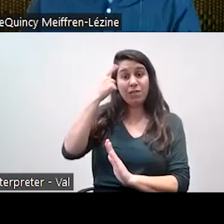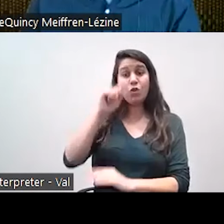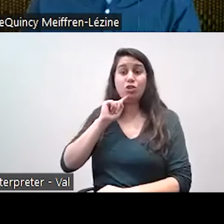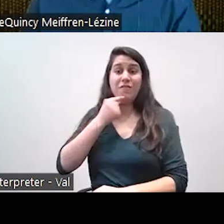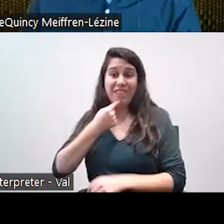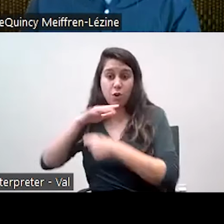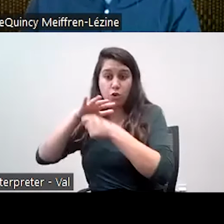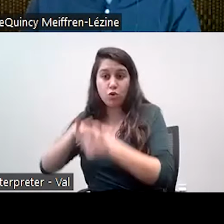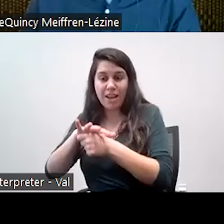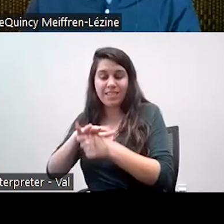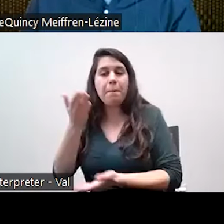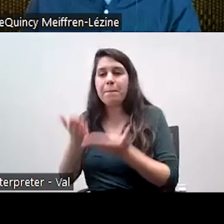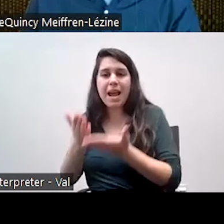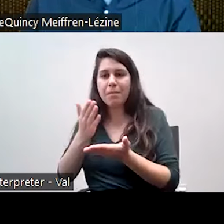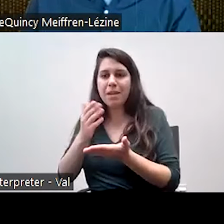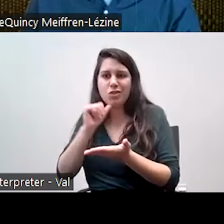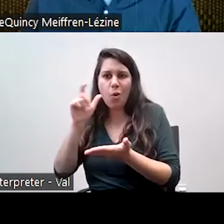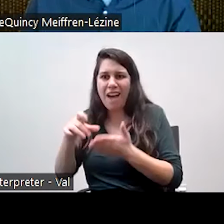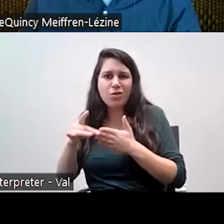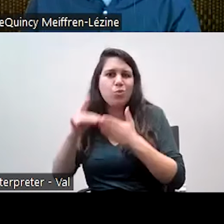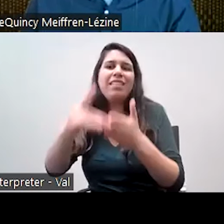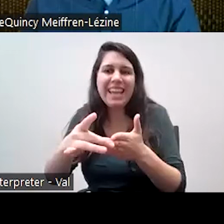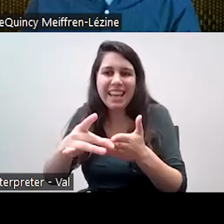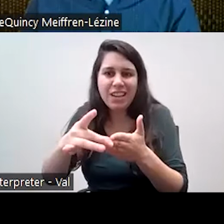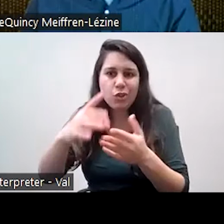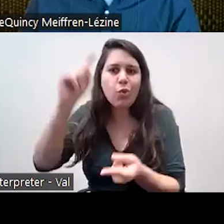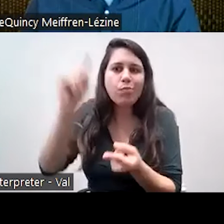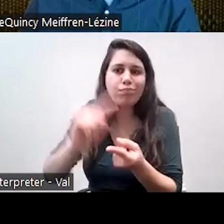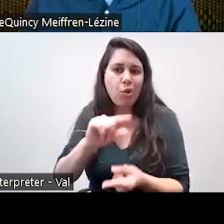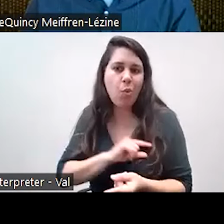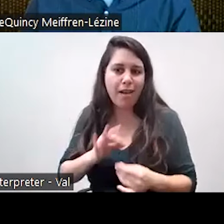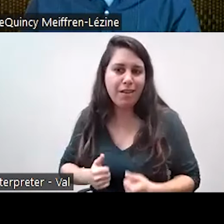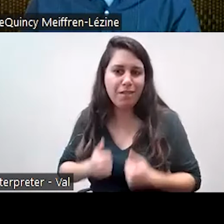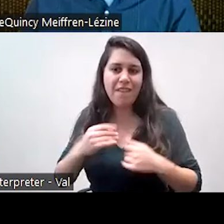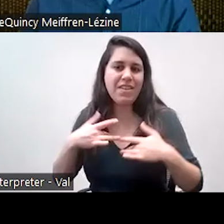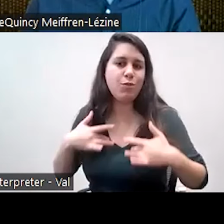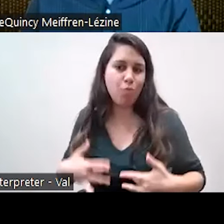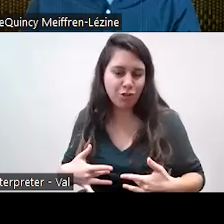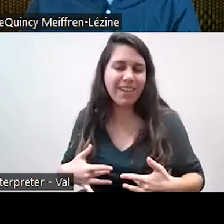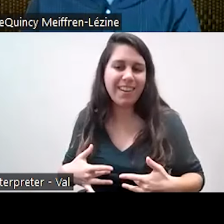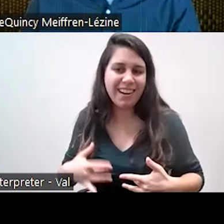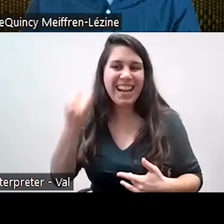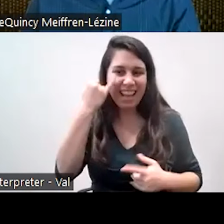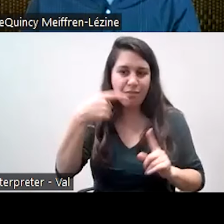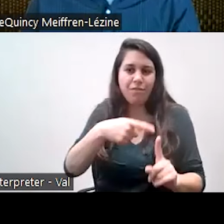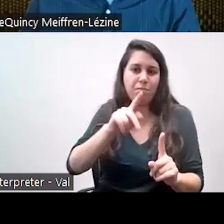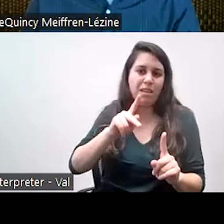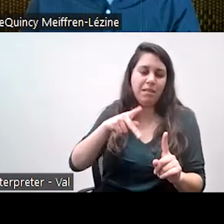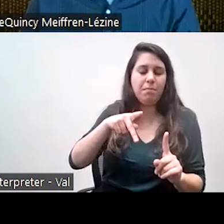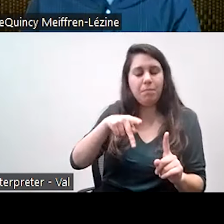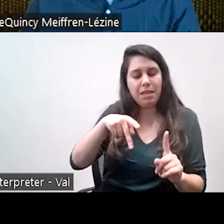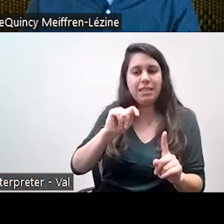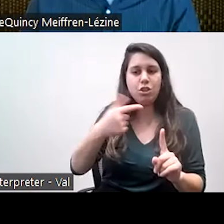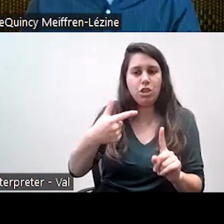stress might not have to lead to decreased quality of life and depression once you are able to transform